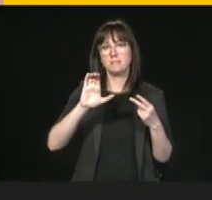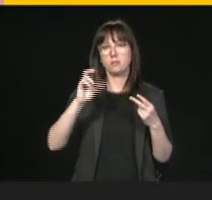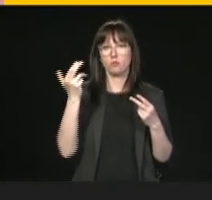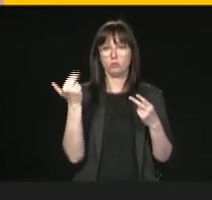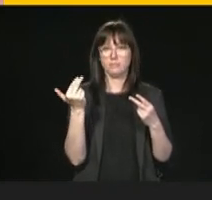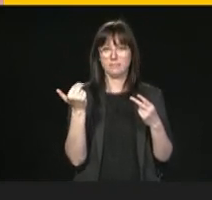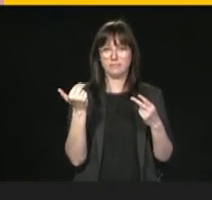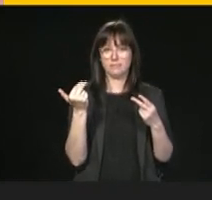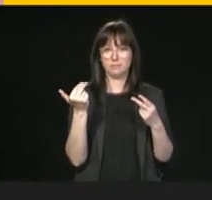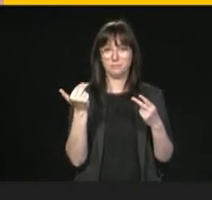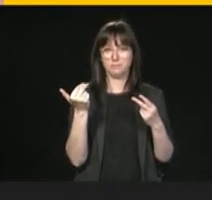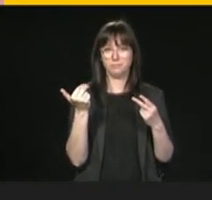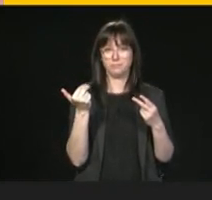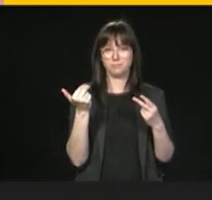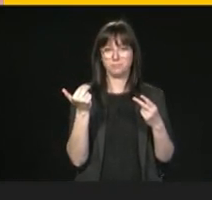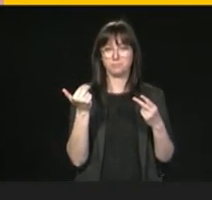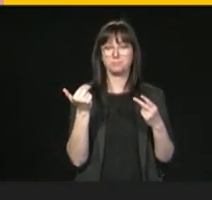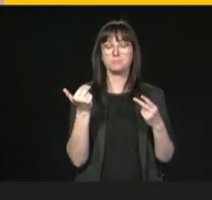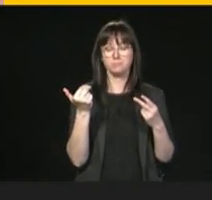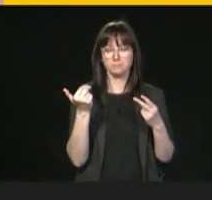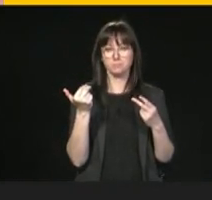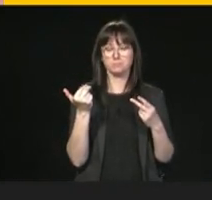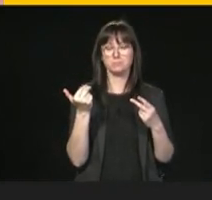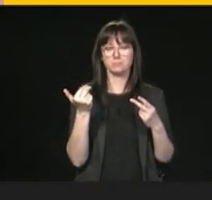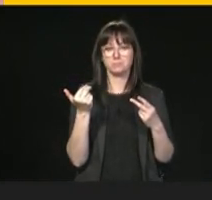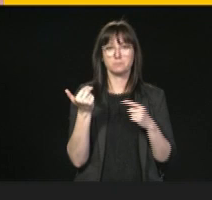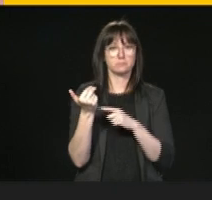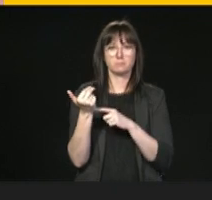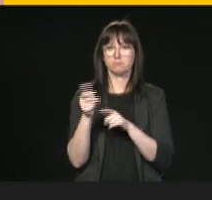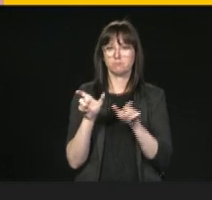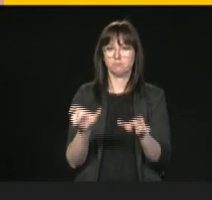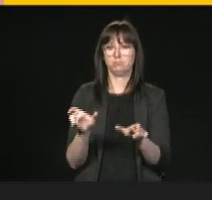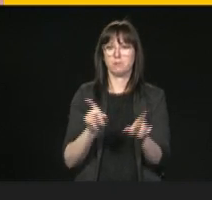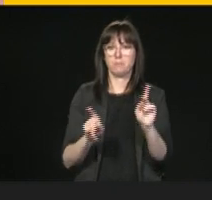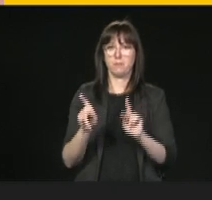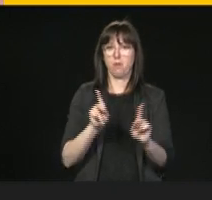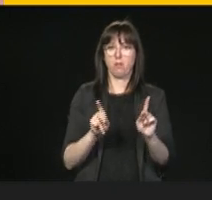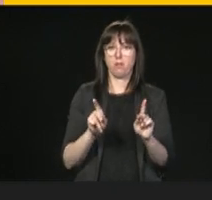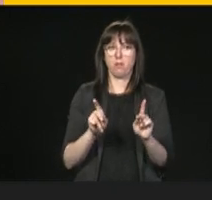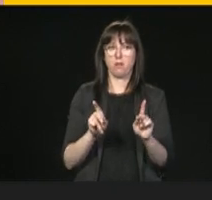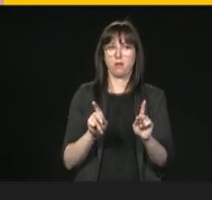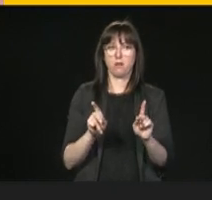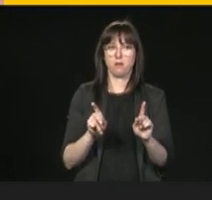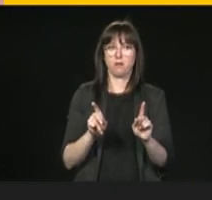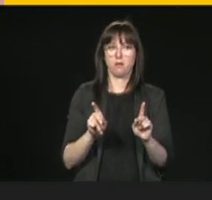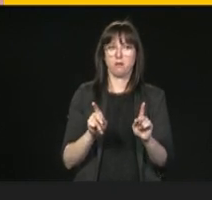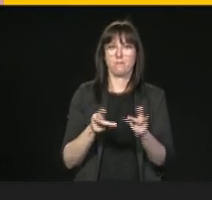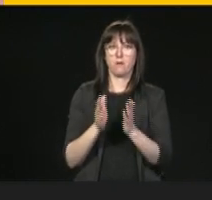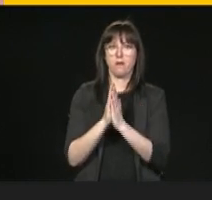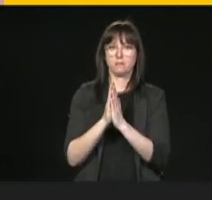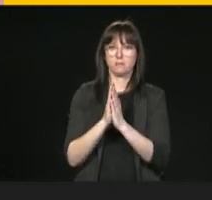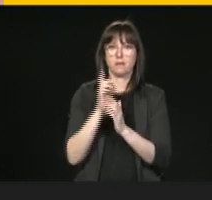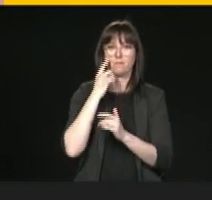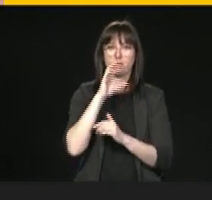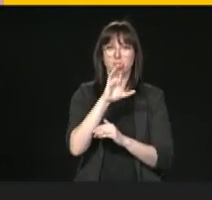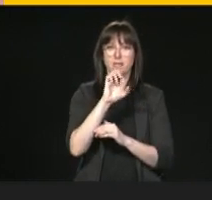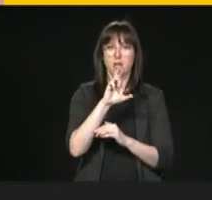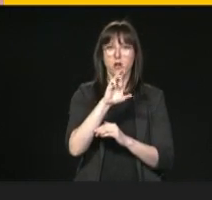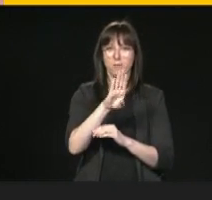which bans people from requesting this CERB if they've voluntarily left their